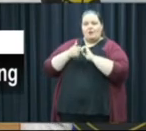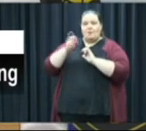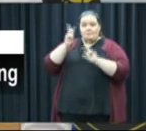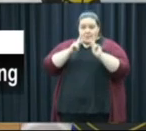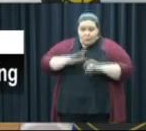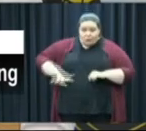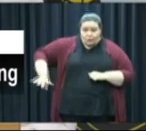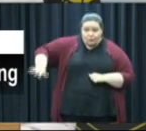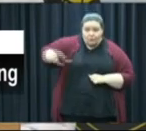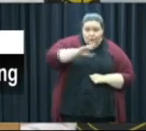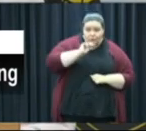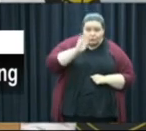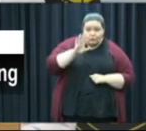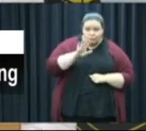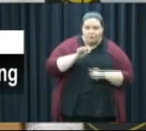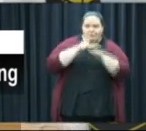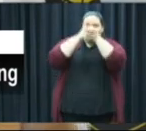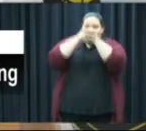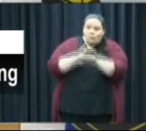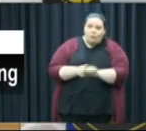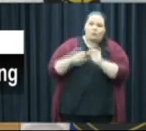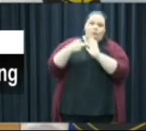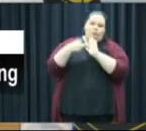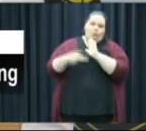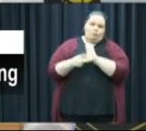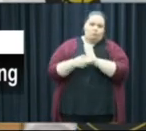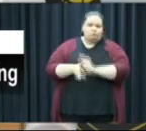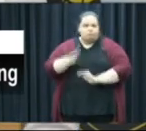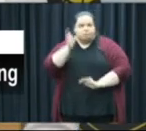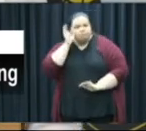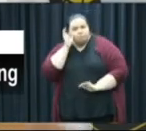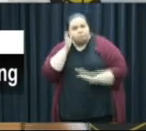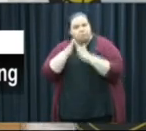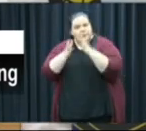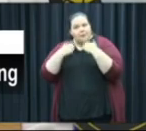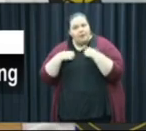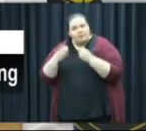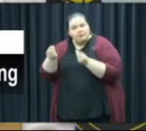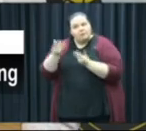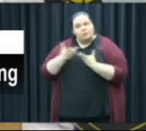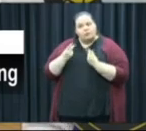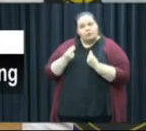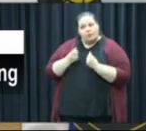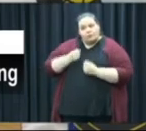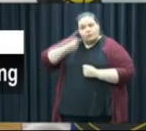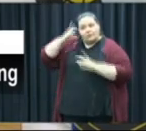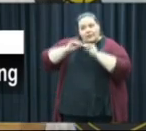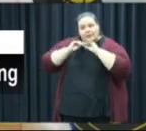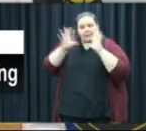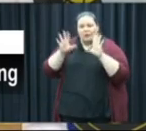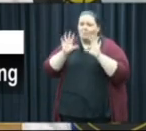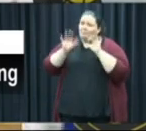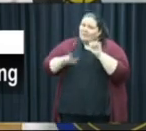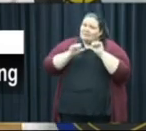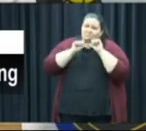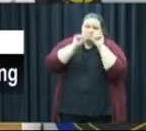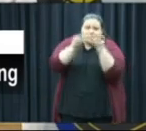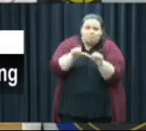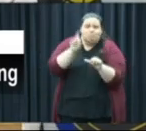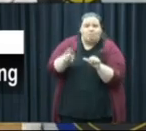so cooperative and really listened to the public health advice and understood it. So that's what we need to continue